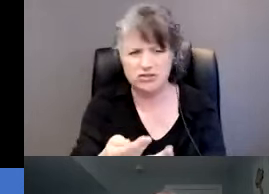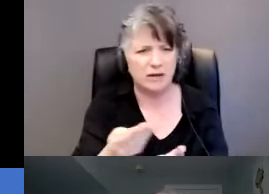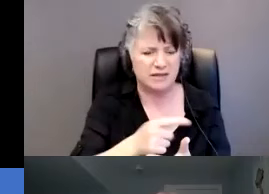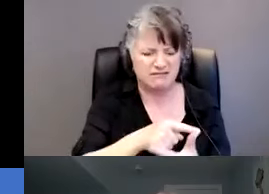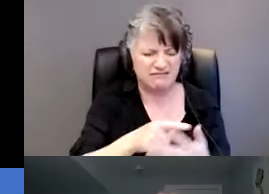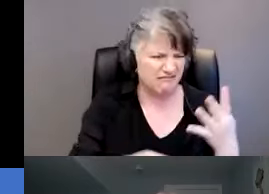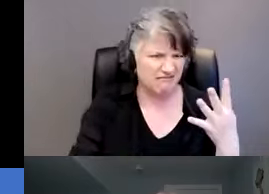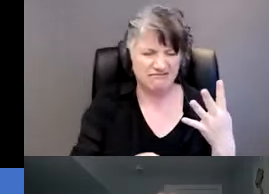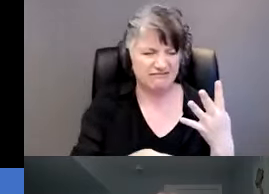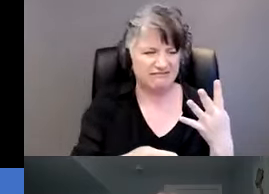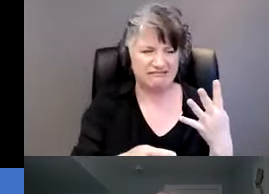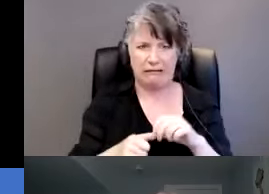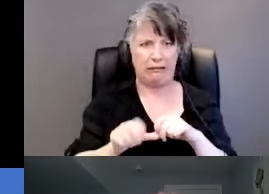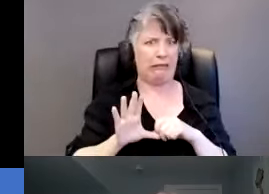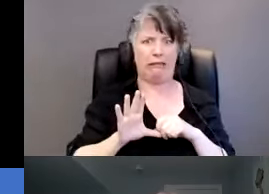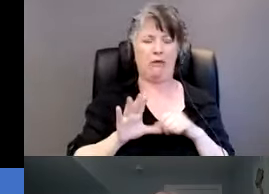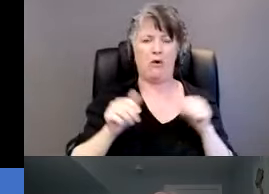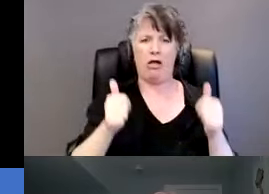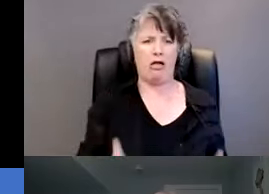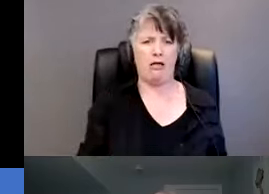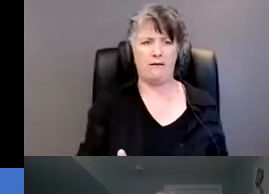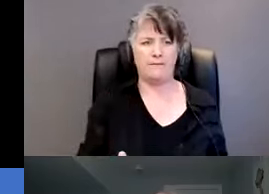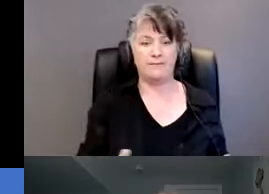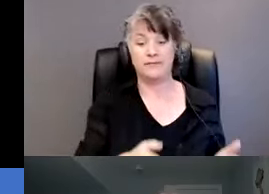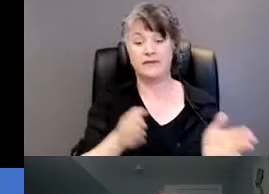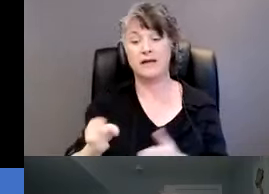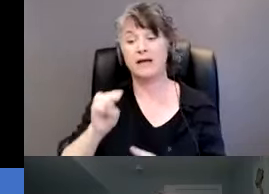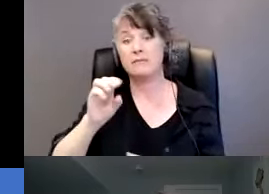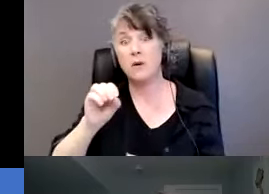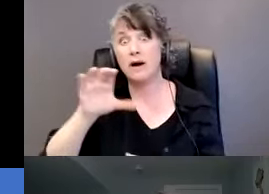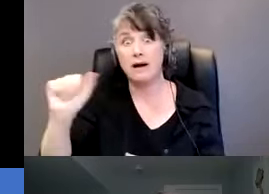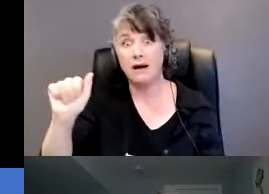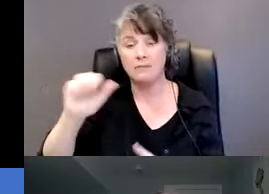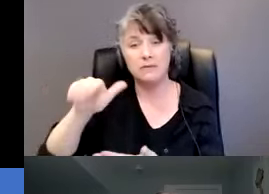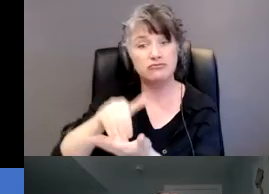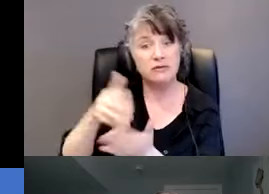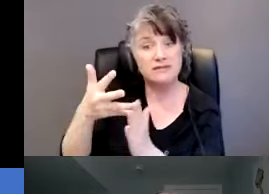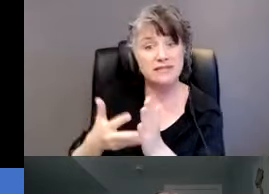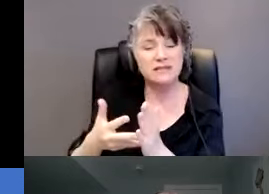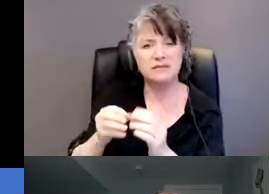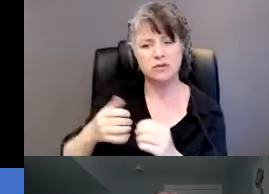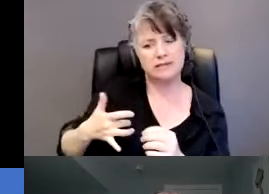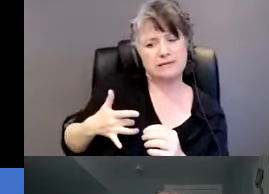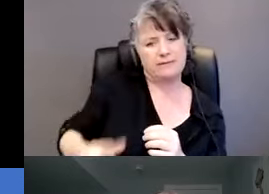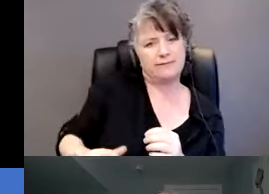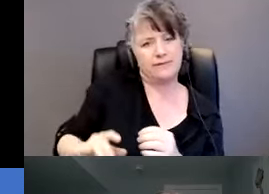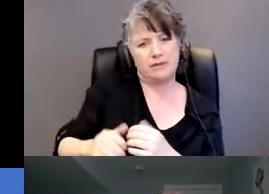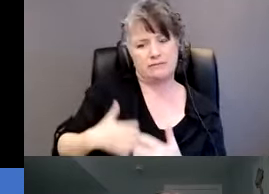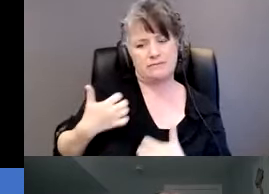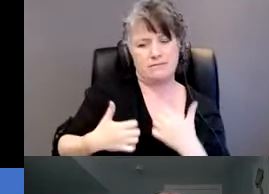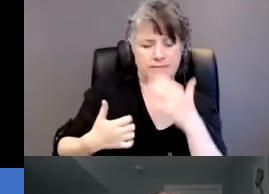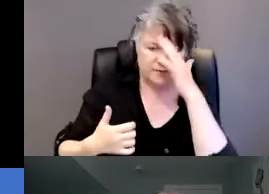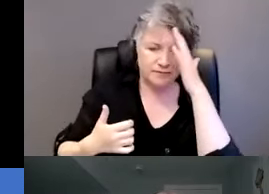And a MOCA is a more sensitive tool. So if there's some questions about somebody who might have a